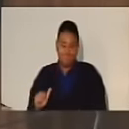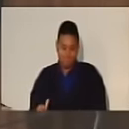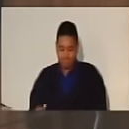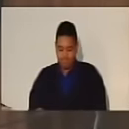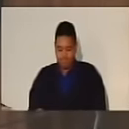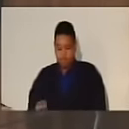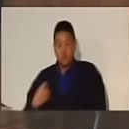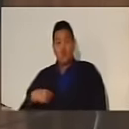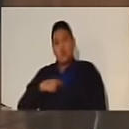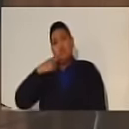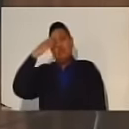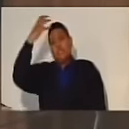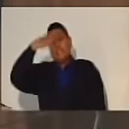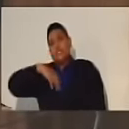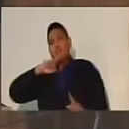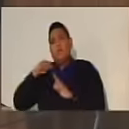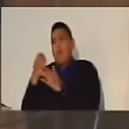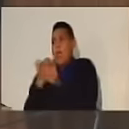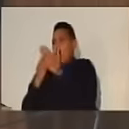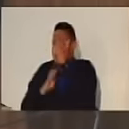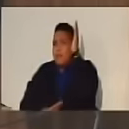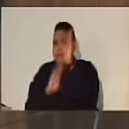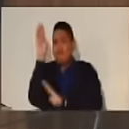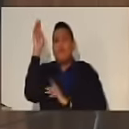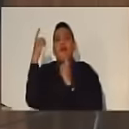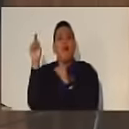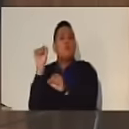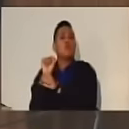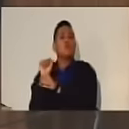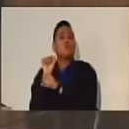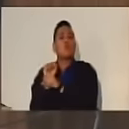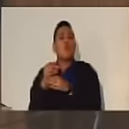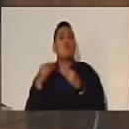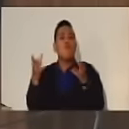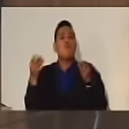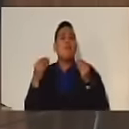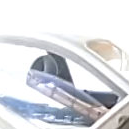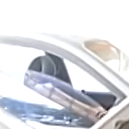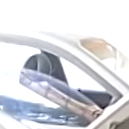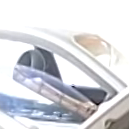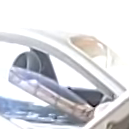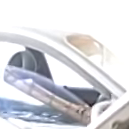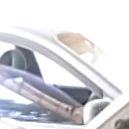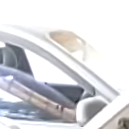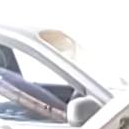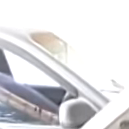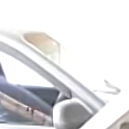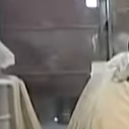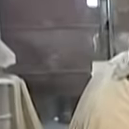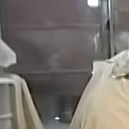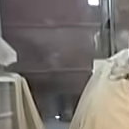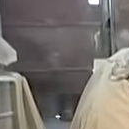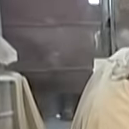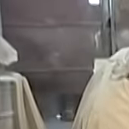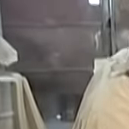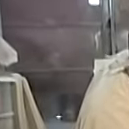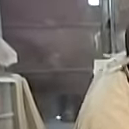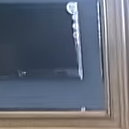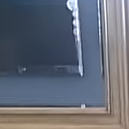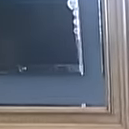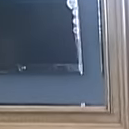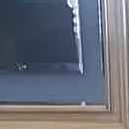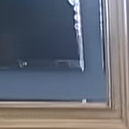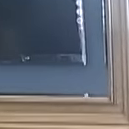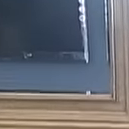Portfolio Minister Carl Samuda outlined several initiatives in his sectoral presentation. Many were geared towards micro, small and